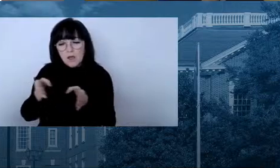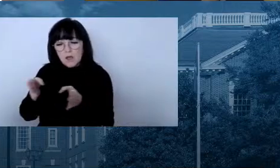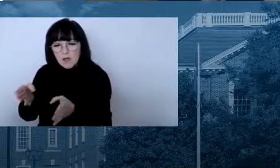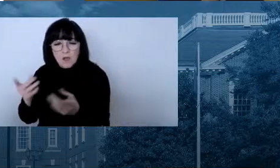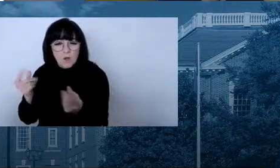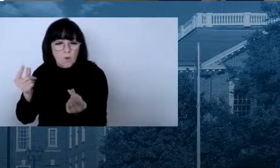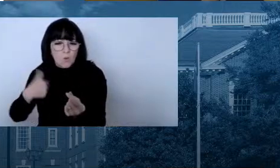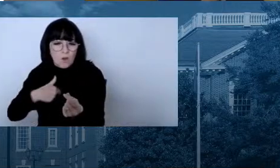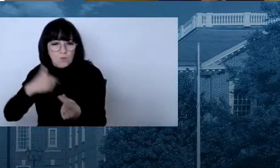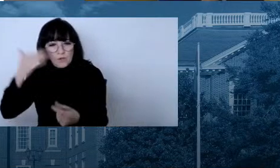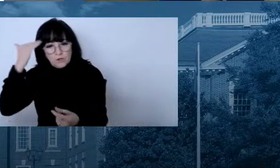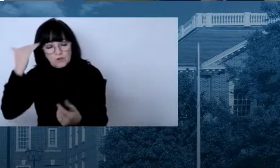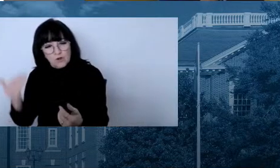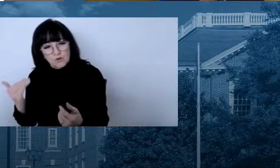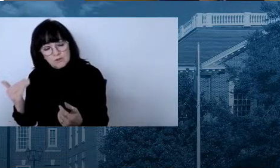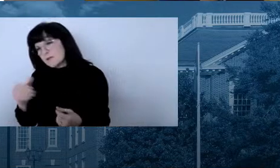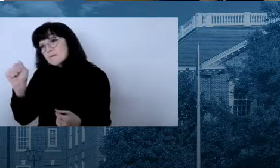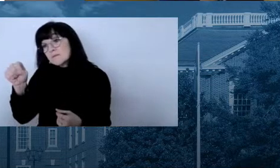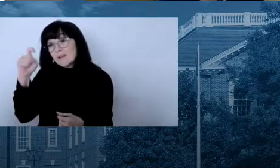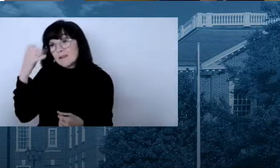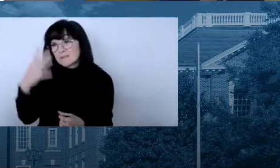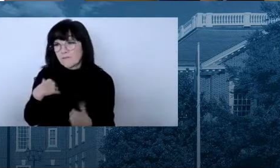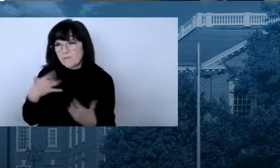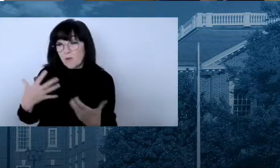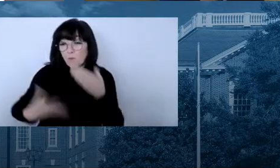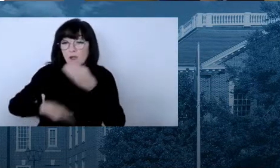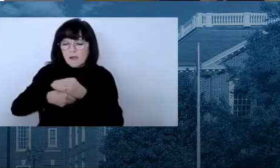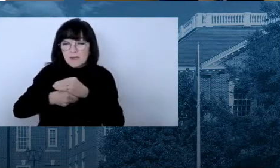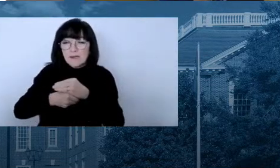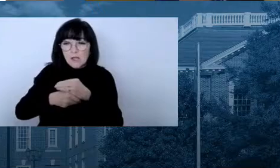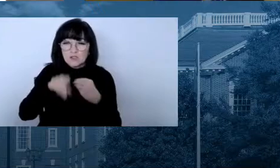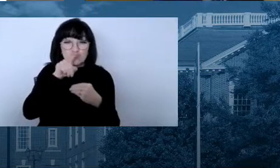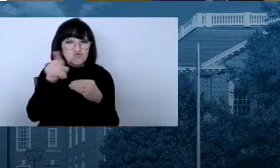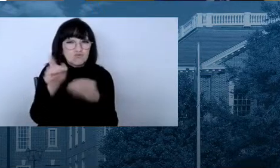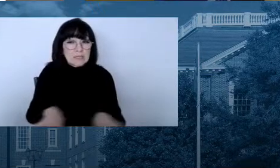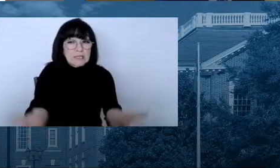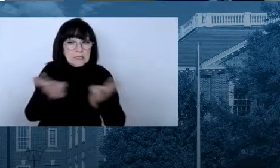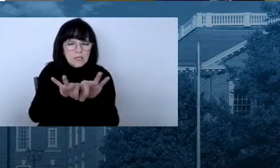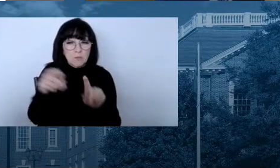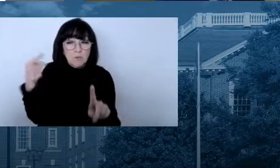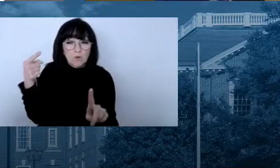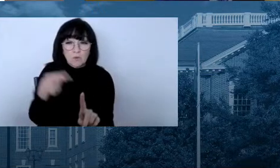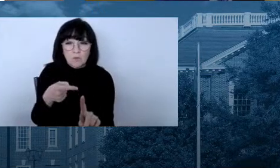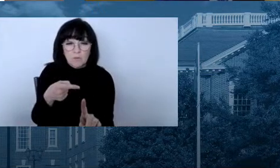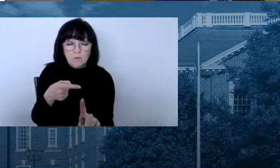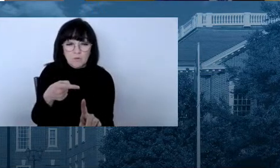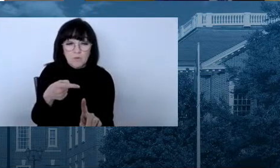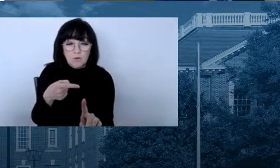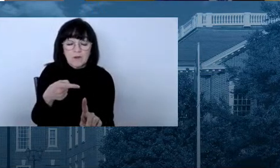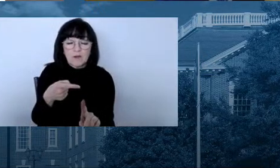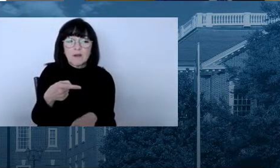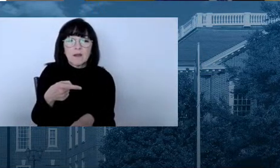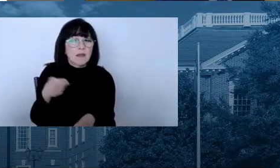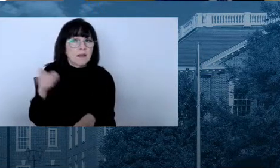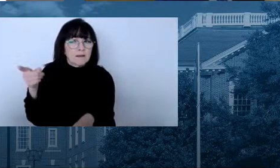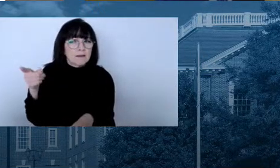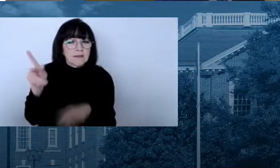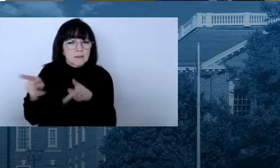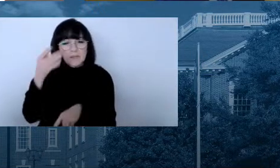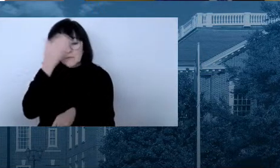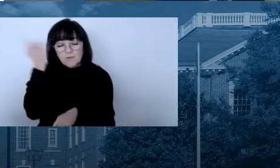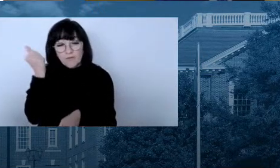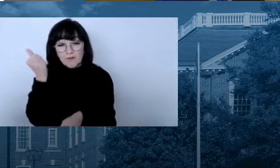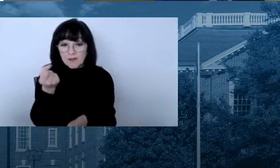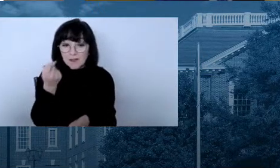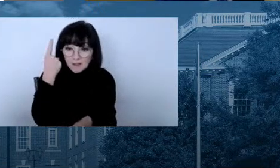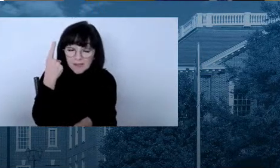could just add really quickly, I think a key point that's getting glossed over, if you are still having significant symptoms, the guidance is still to